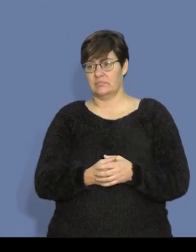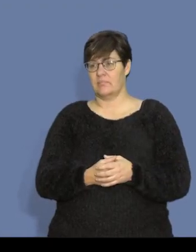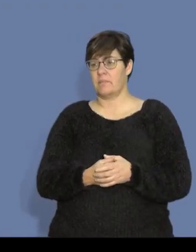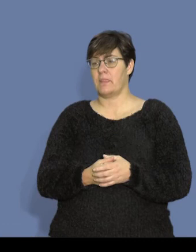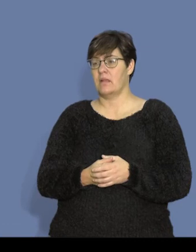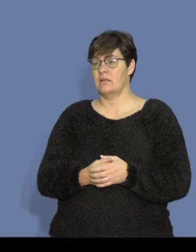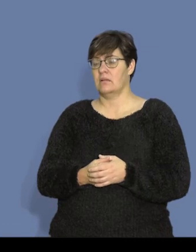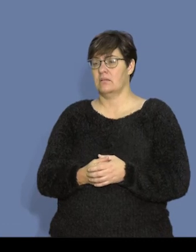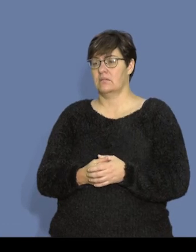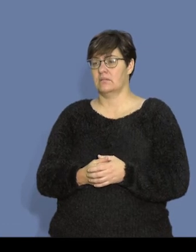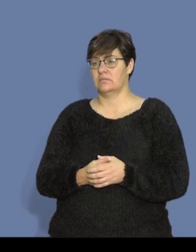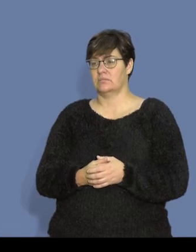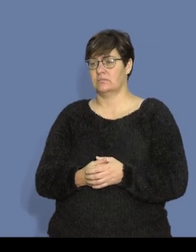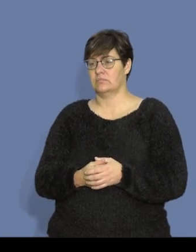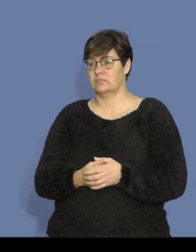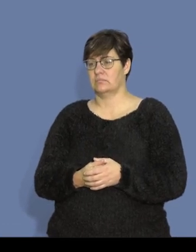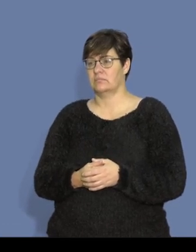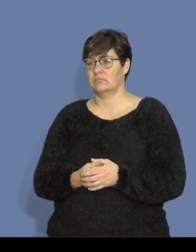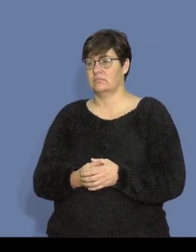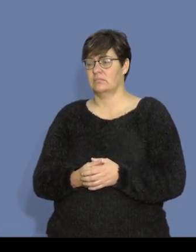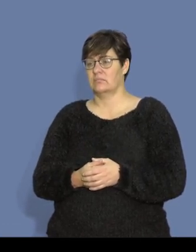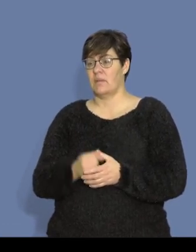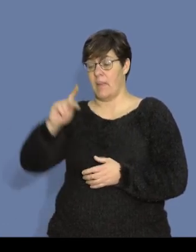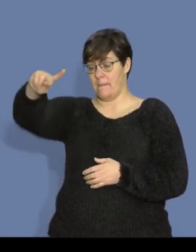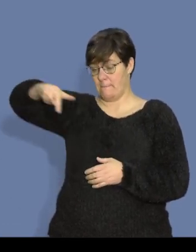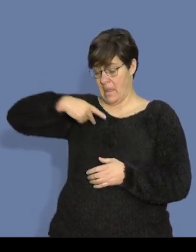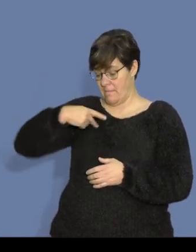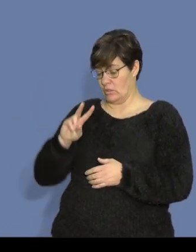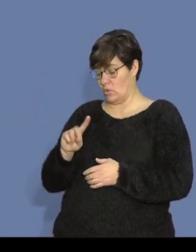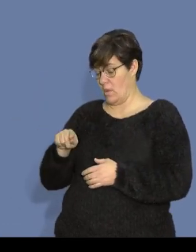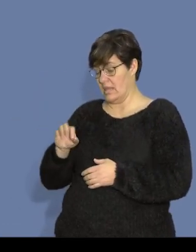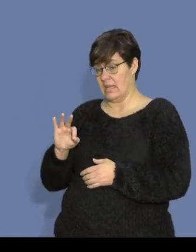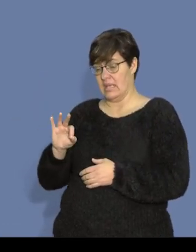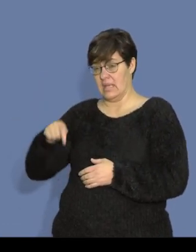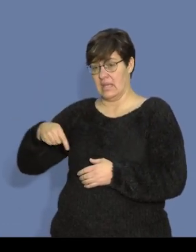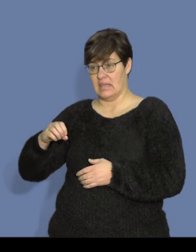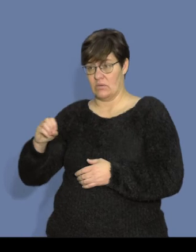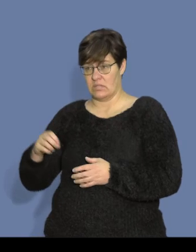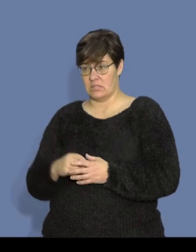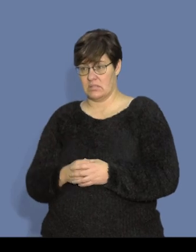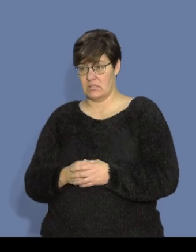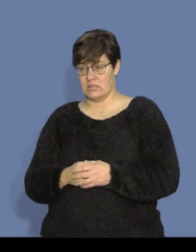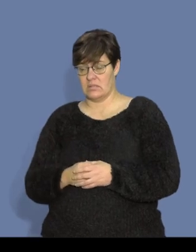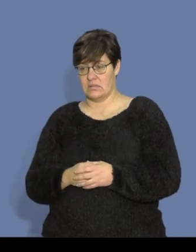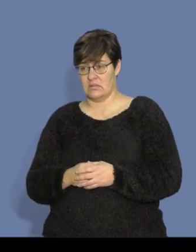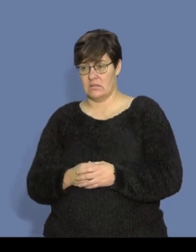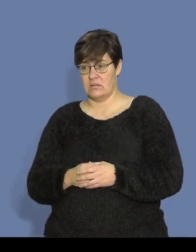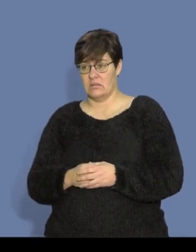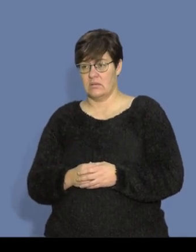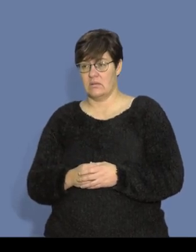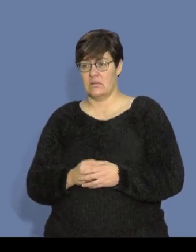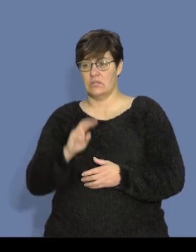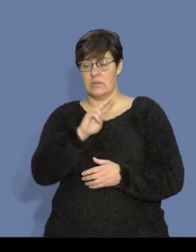as 213,000, right? In that one there your output was 213,000 and your input